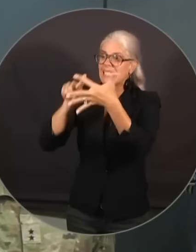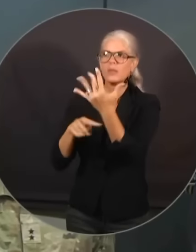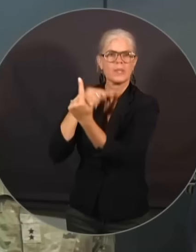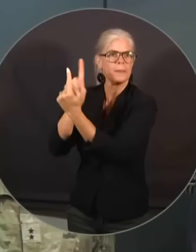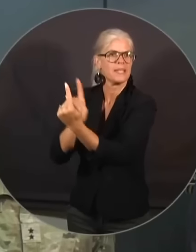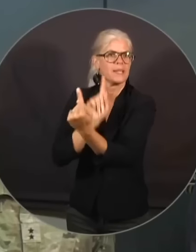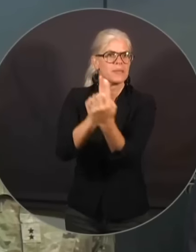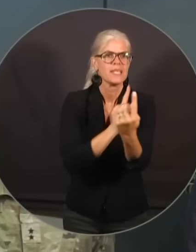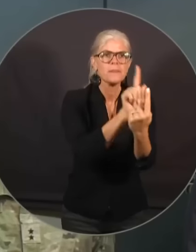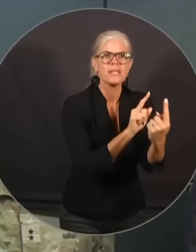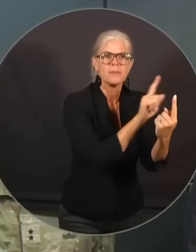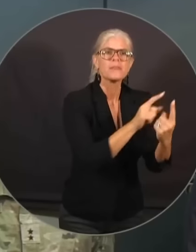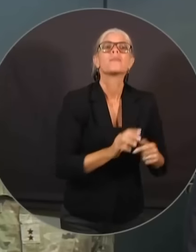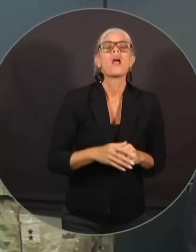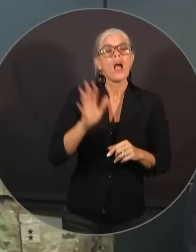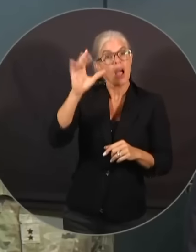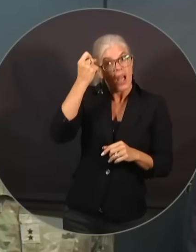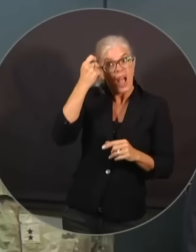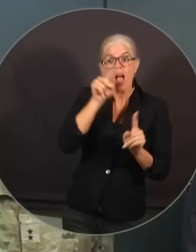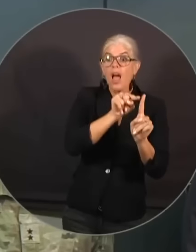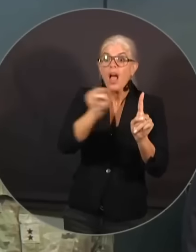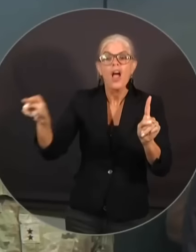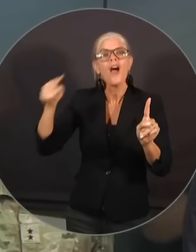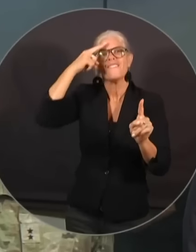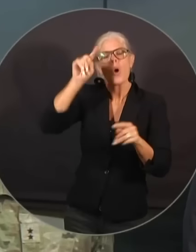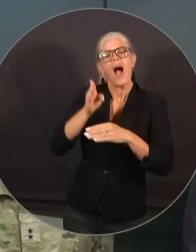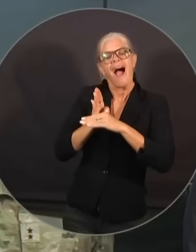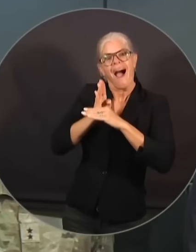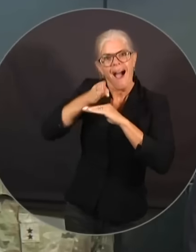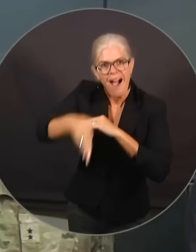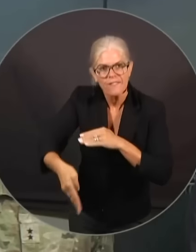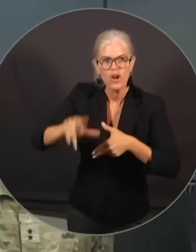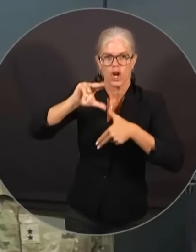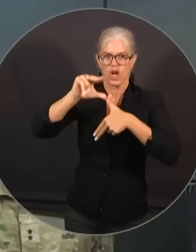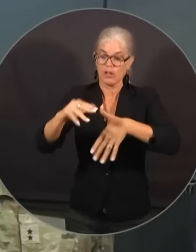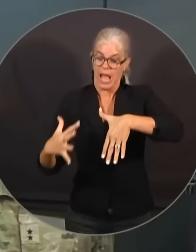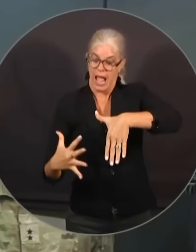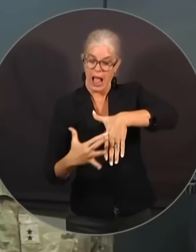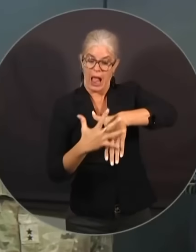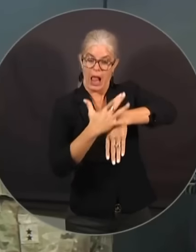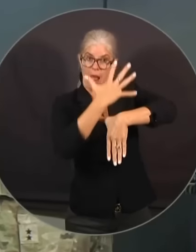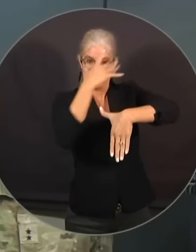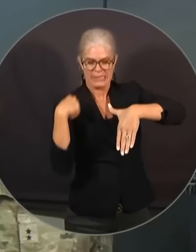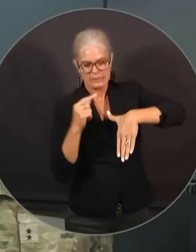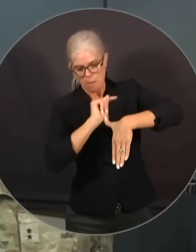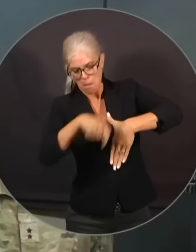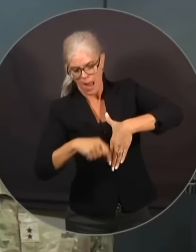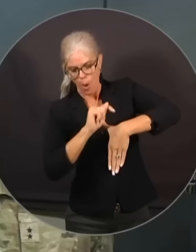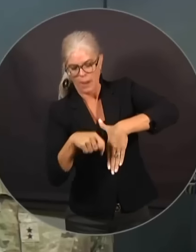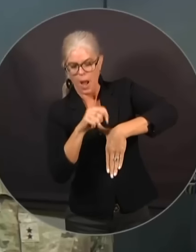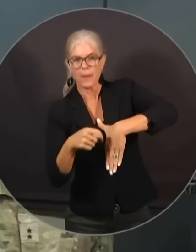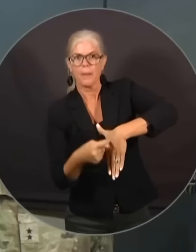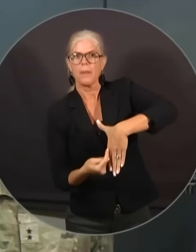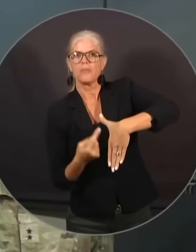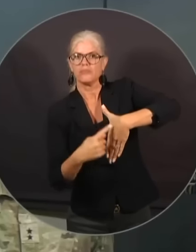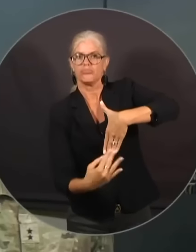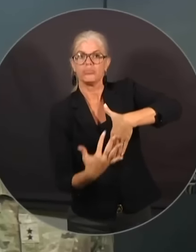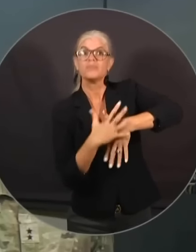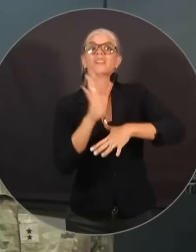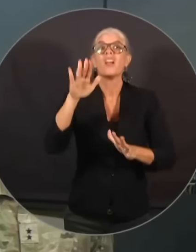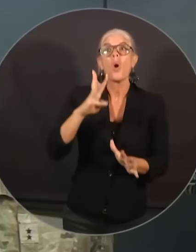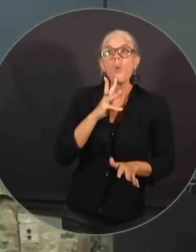are going to be post-impact resources that are ready to move into the area immediately. Life-threatening storm surge is